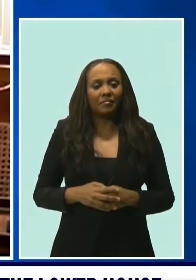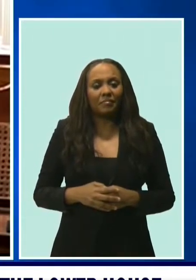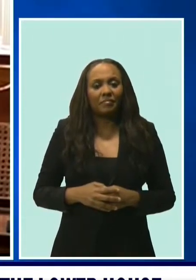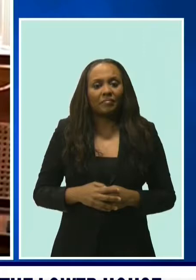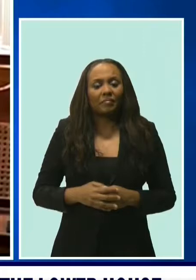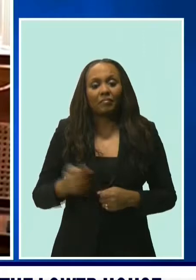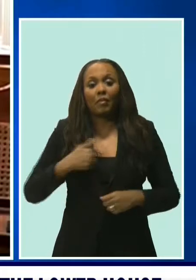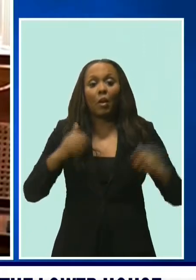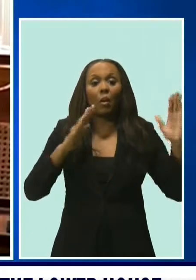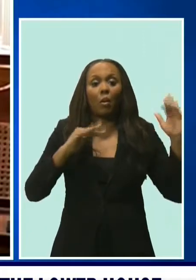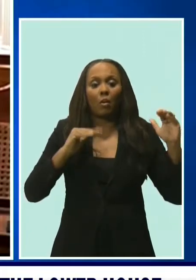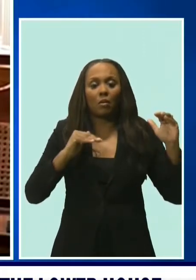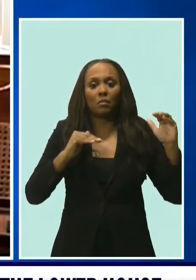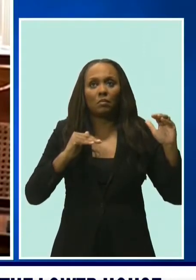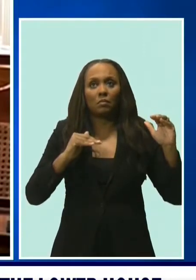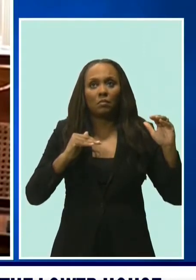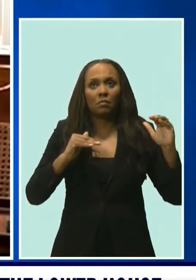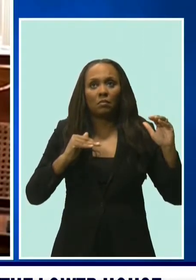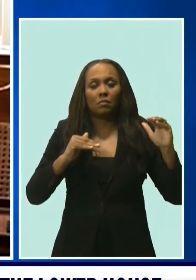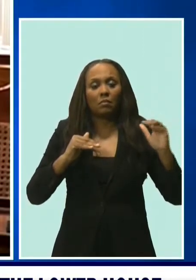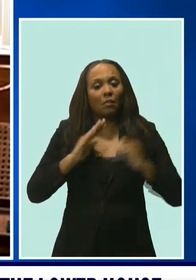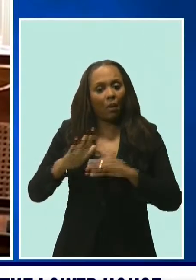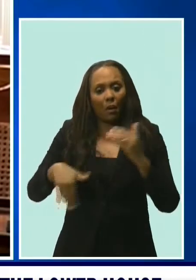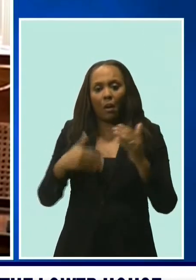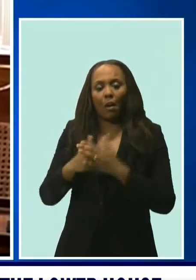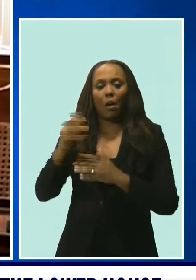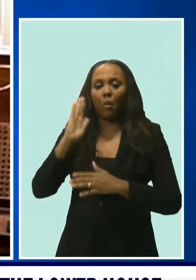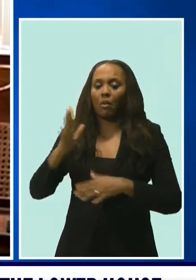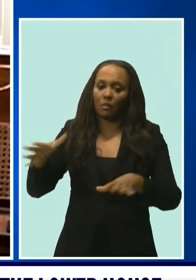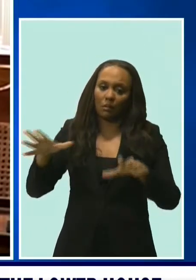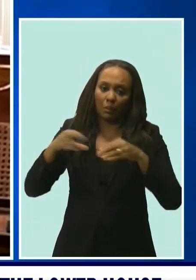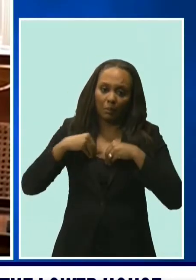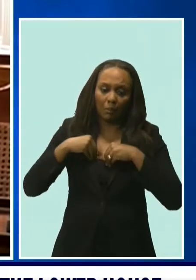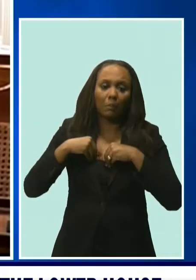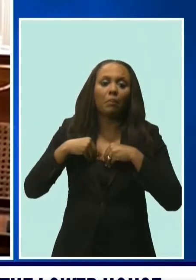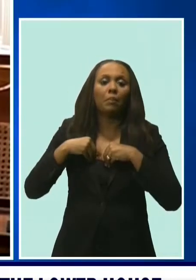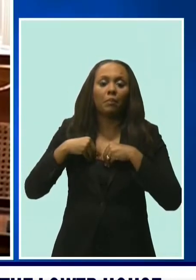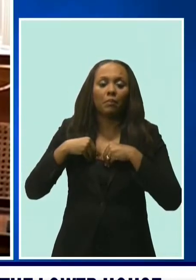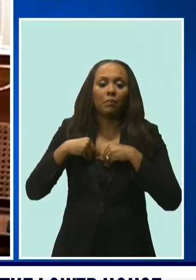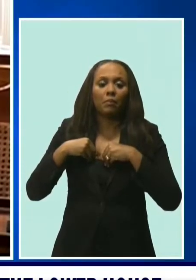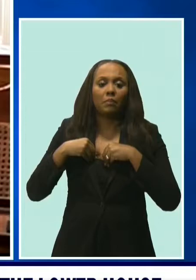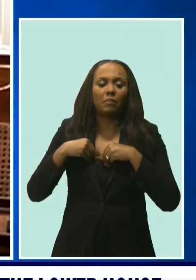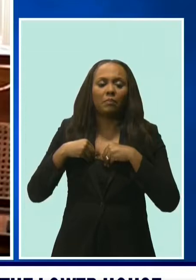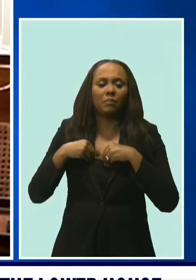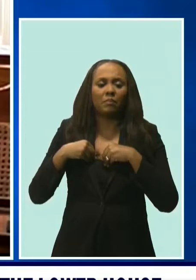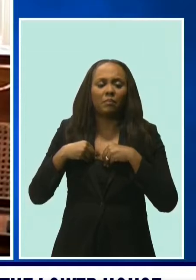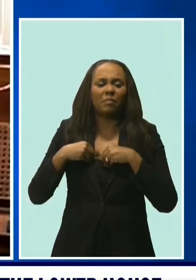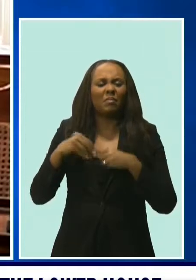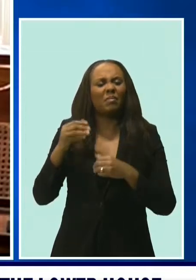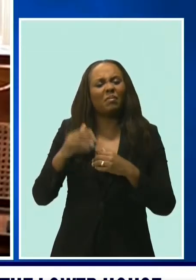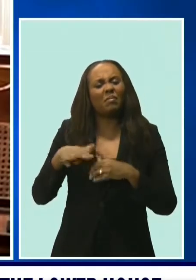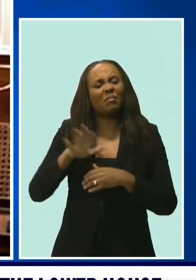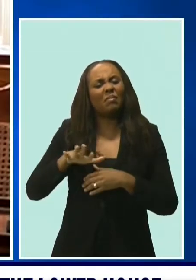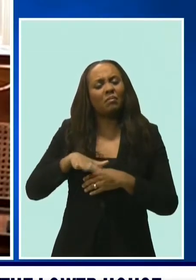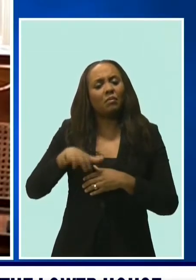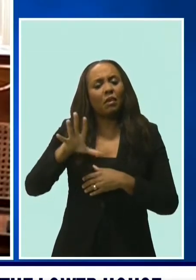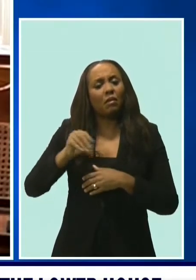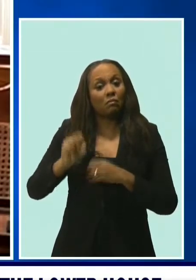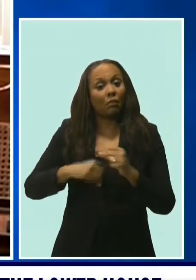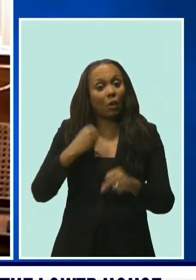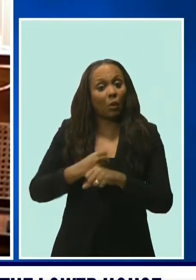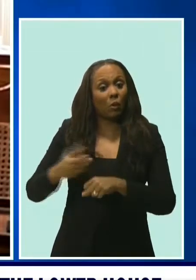closure and to bring to start a new moment in the affairs of this country.